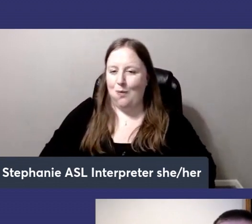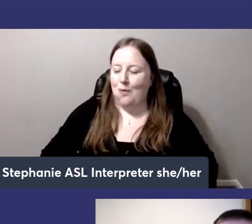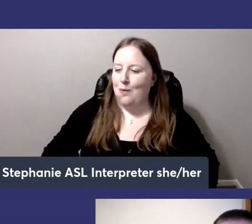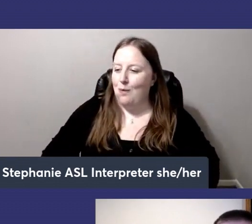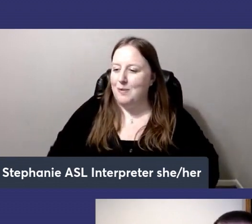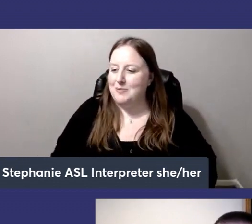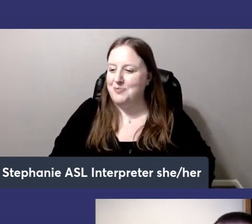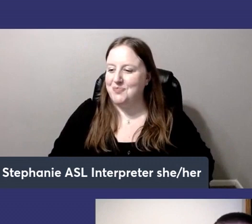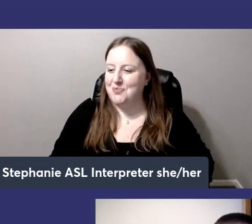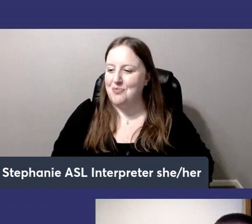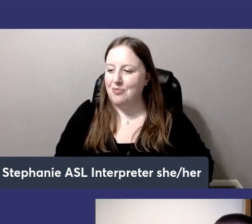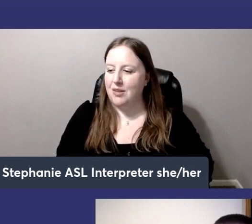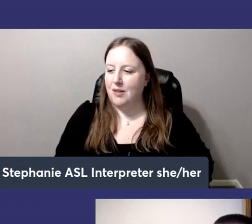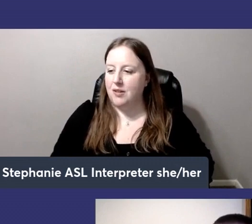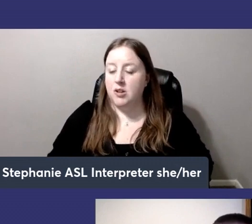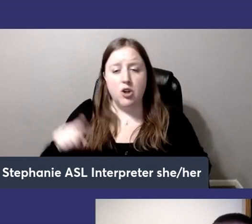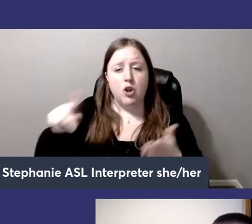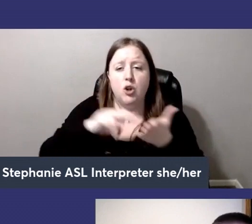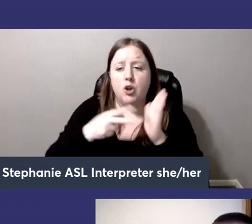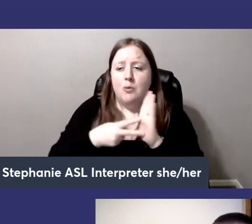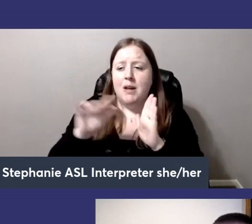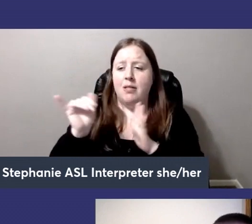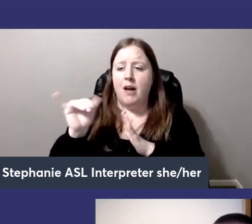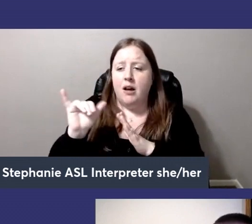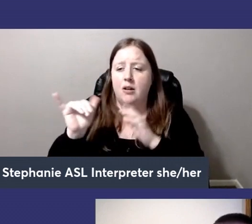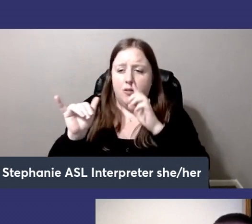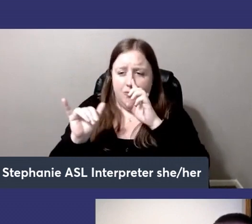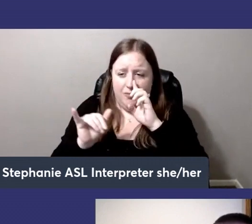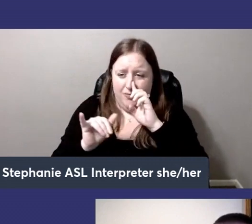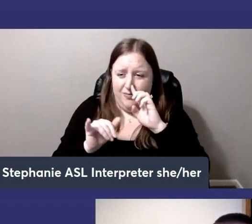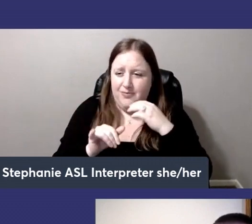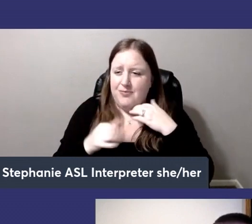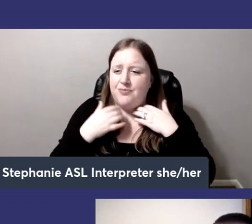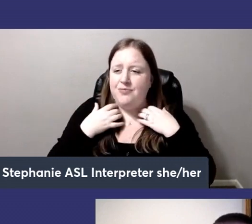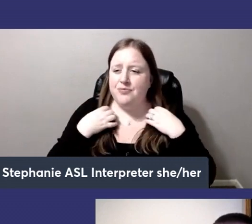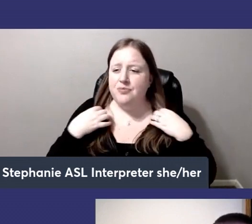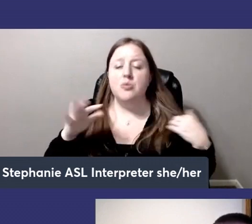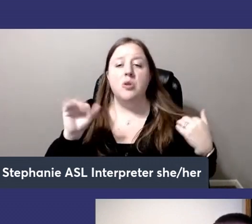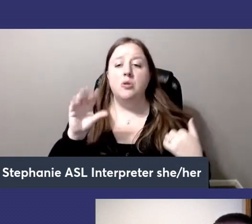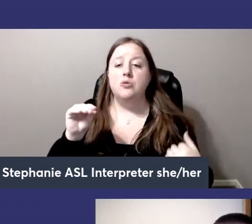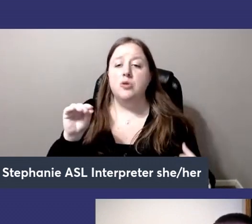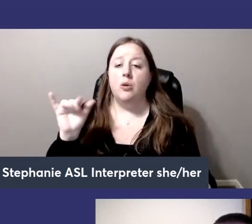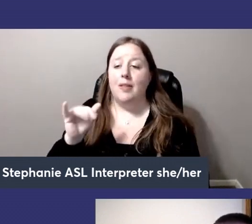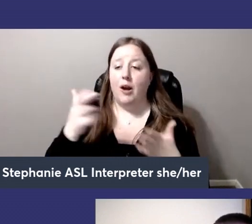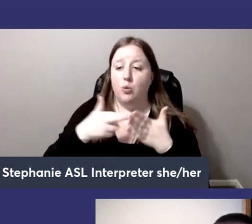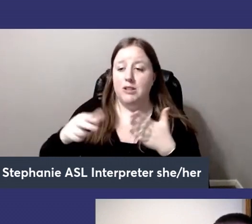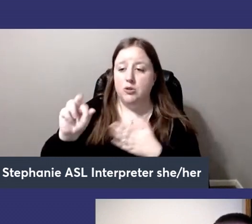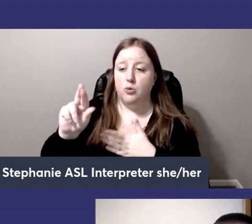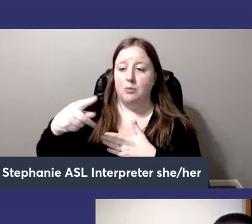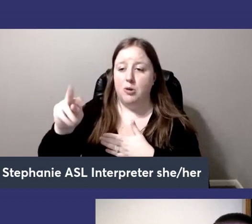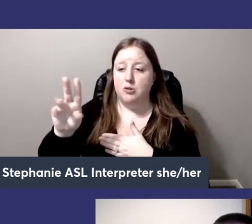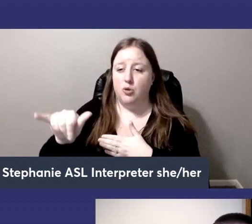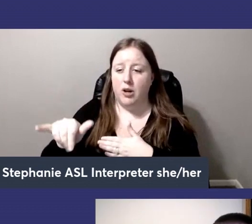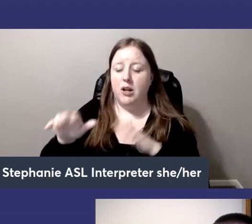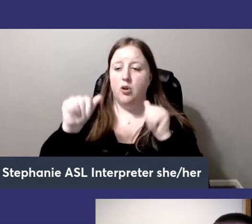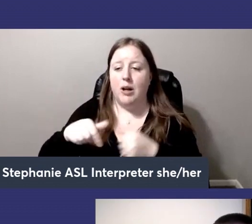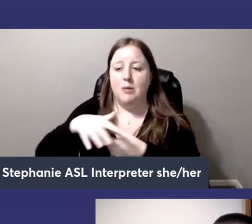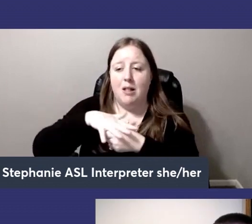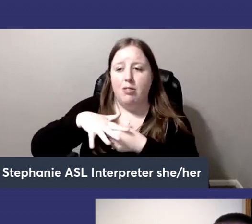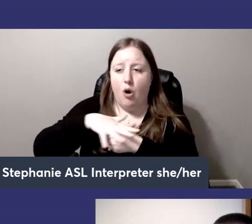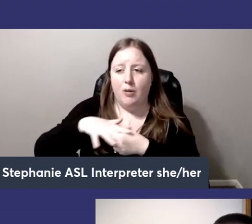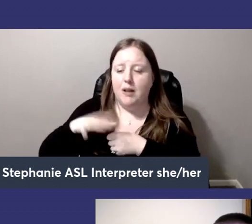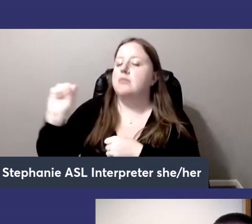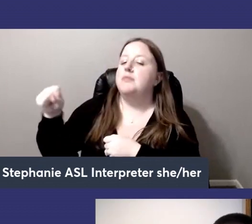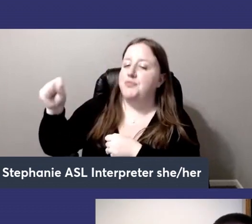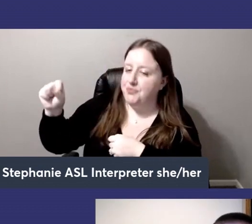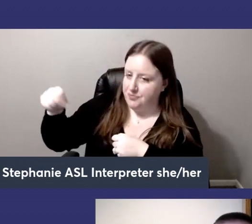You can do you mean like so you can Well, I'm we are thinking at a root, we're a source repository, so you can clone this down locally with a right. with a That's personal what that's access